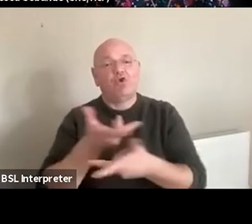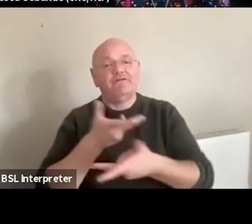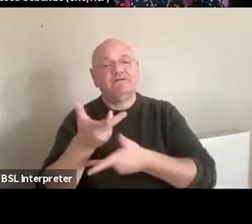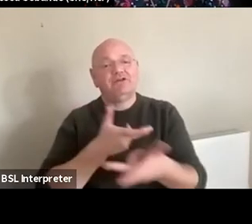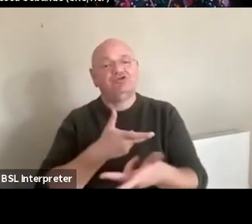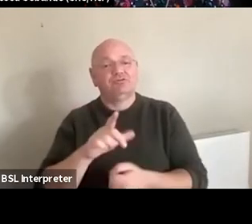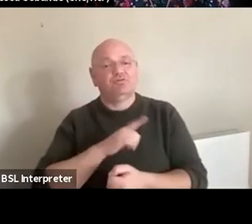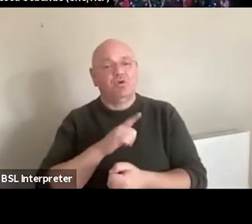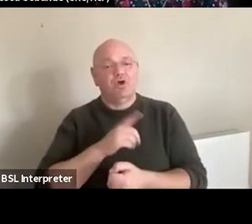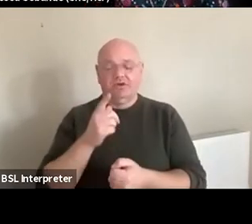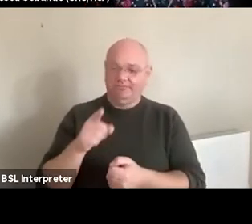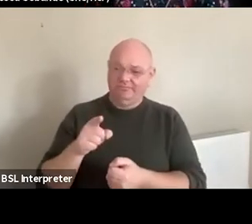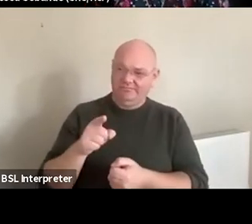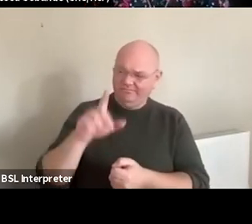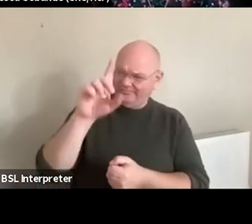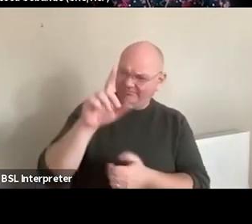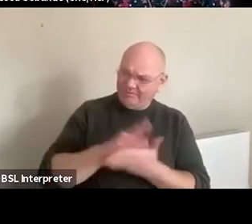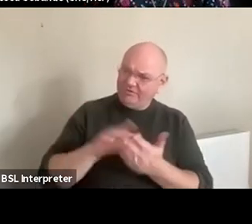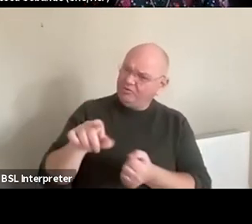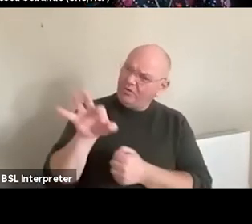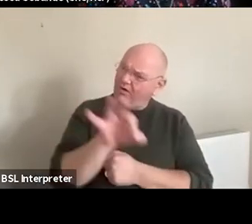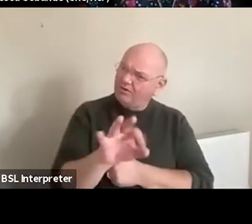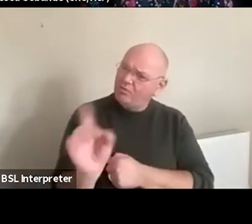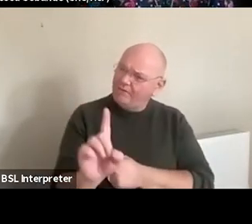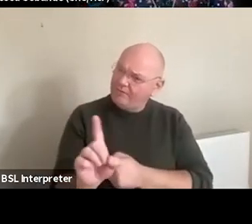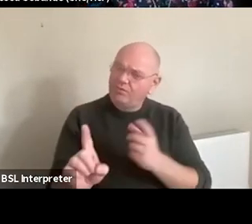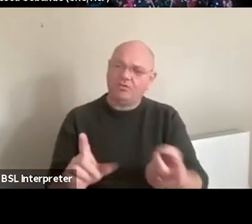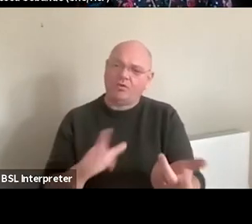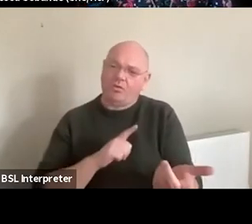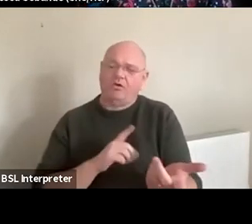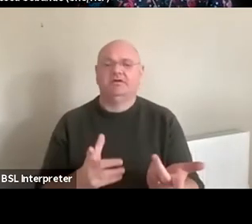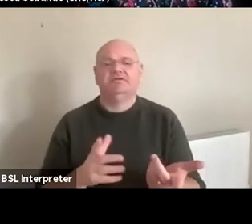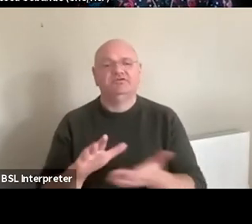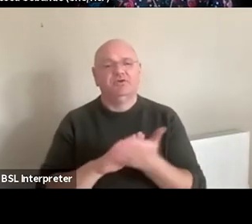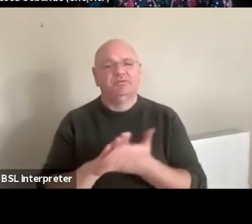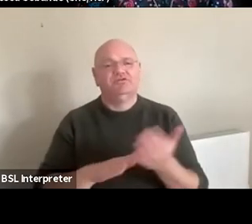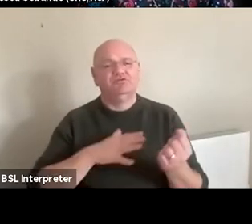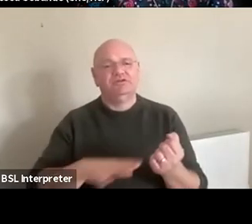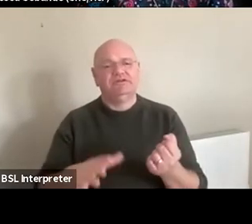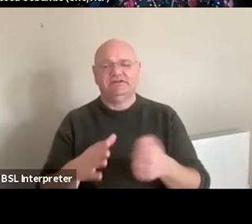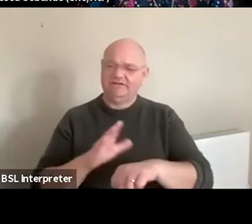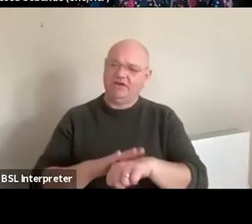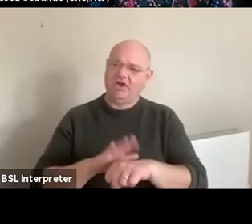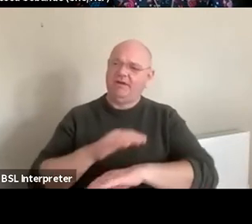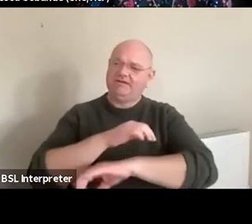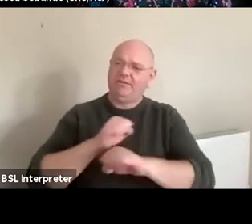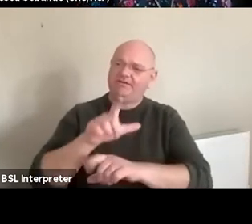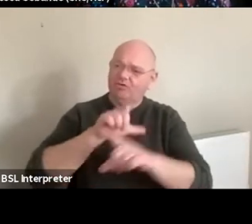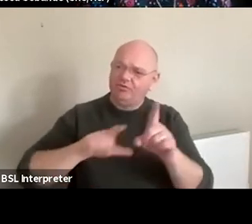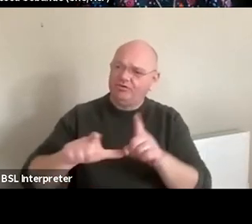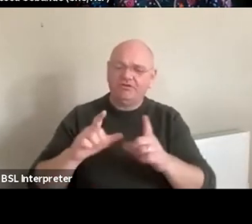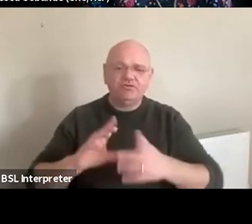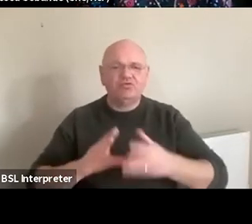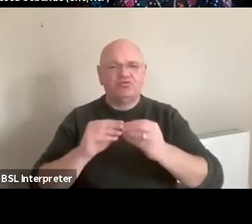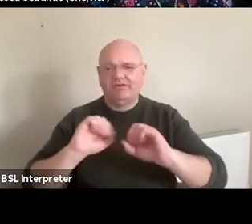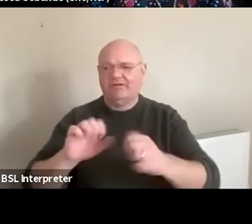somebody to ask for that? And what it comes down to is a space to be, a space for community, a space to build new relationships and build relational power. That's the